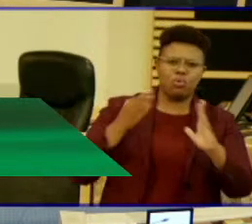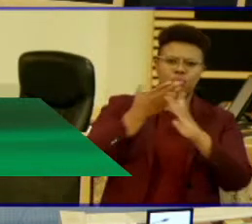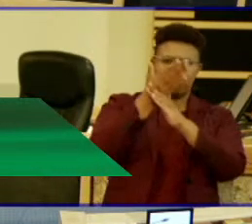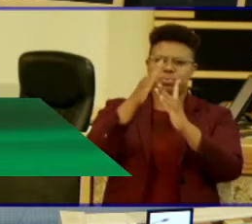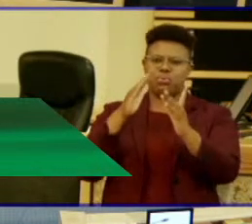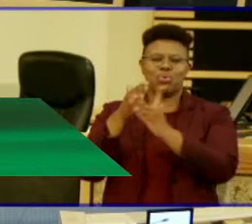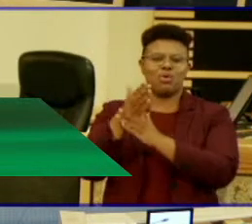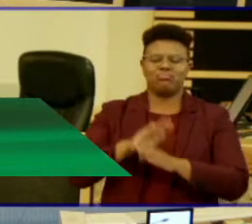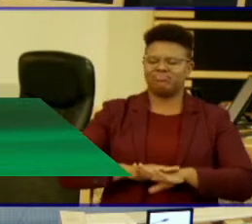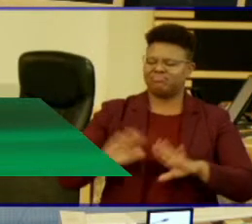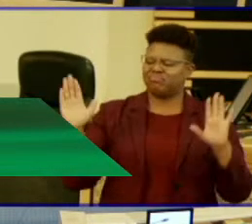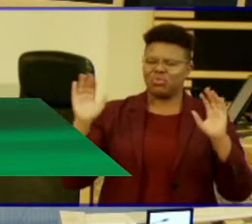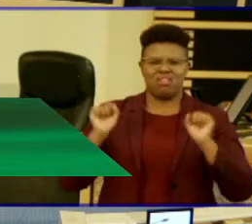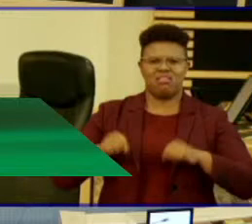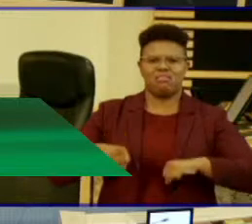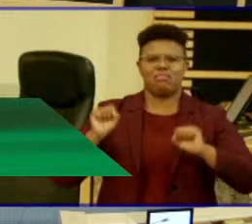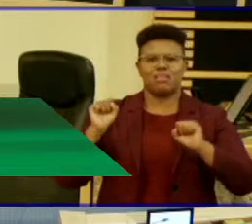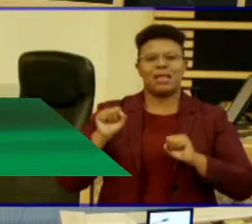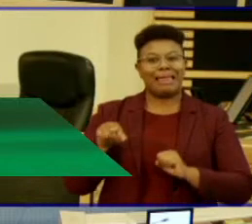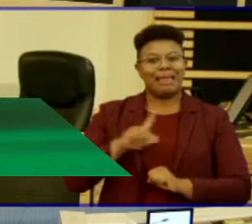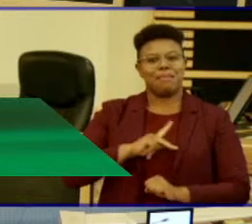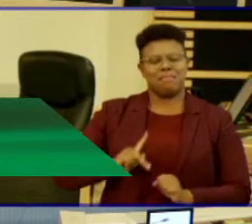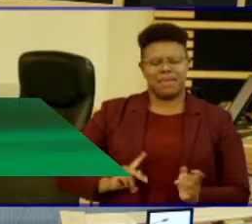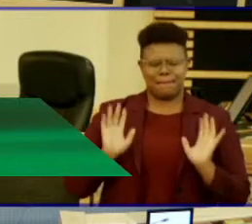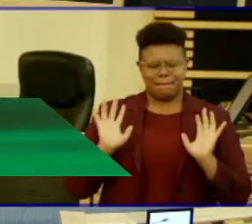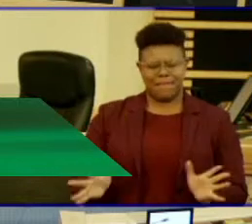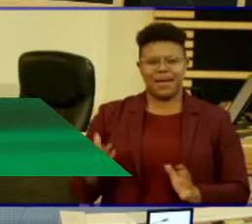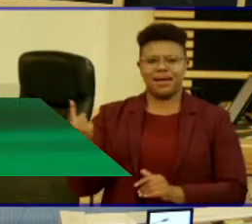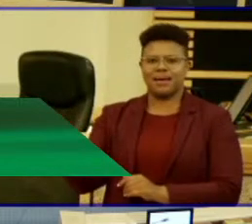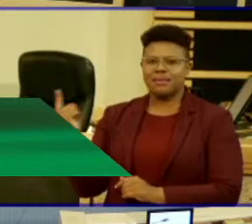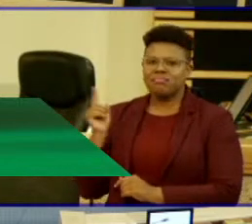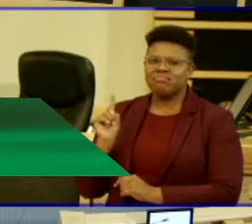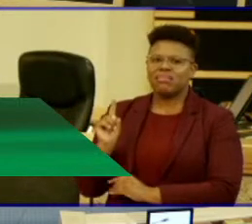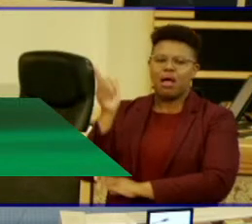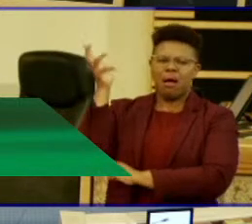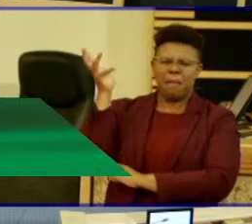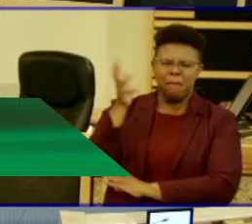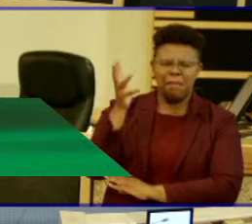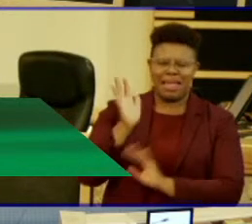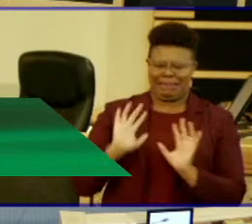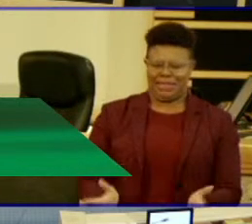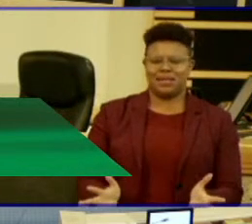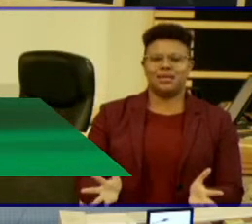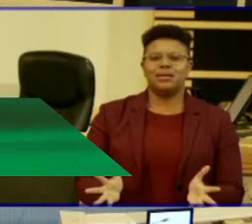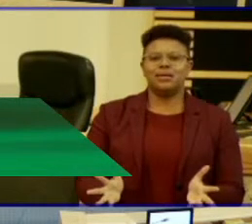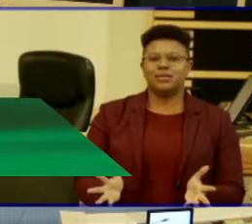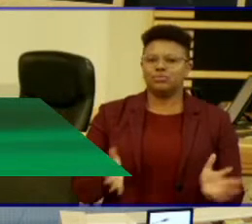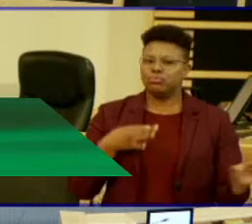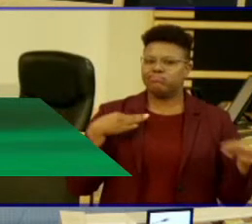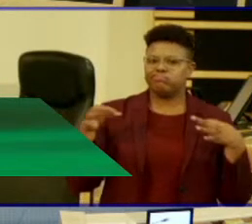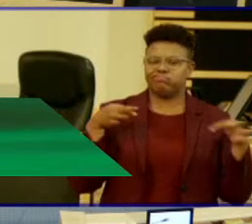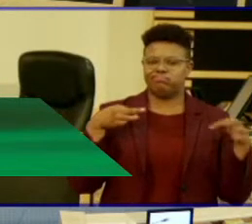shall be allowed once the Premier takes to the podium to commence delivering the State of the Province Address.